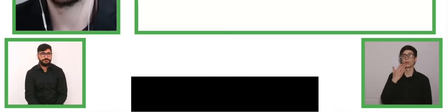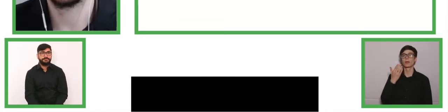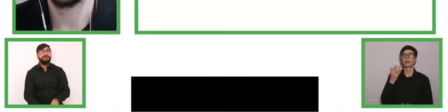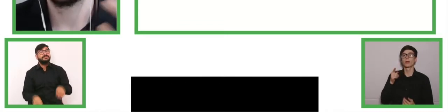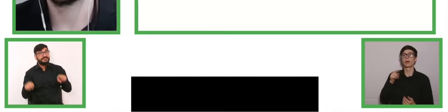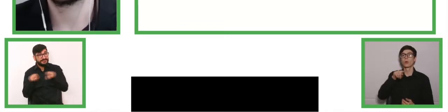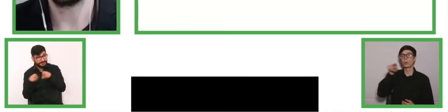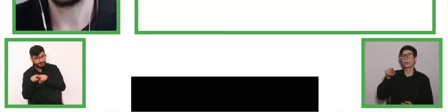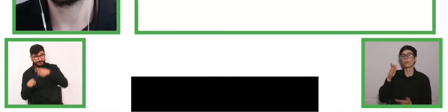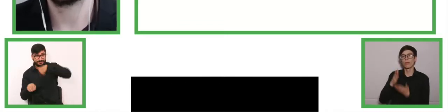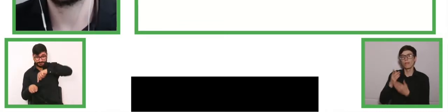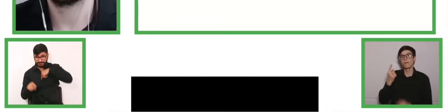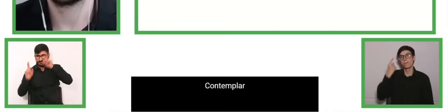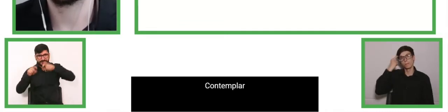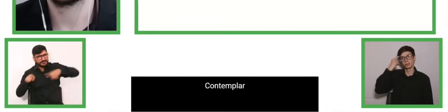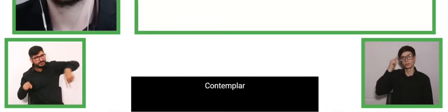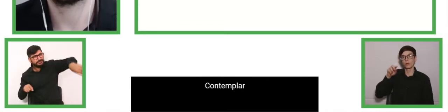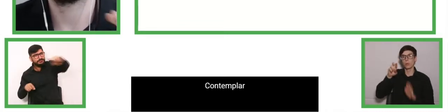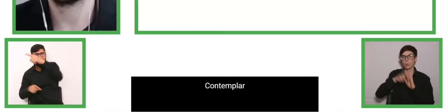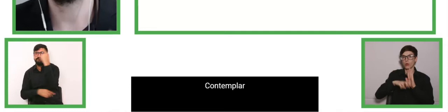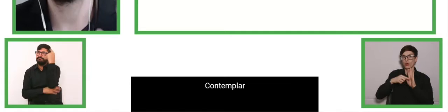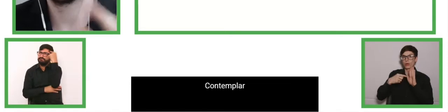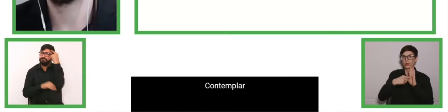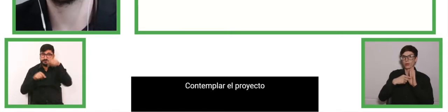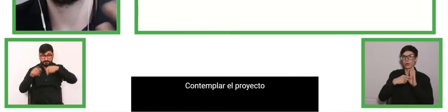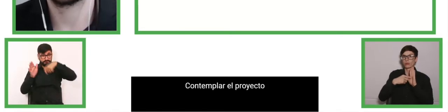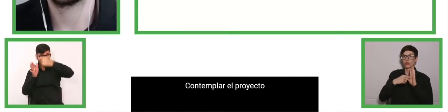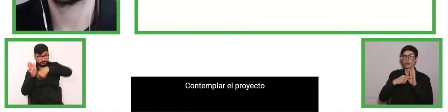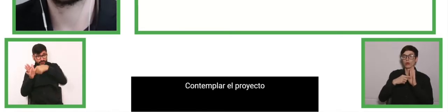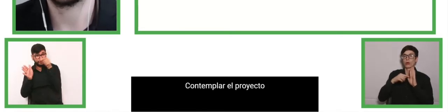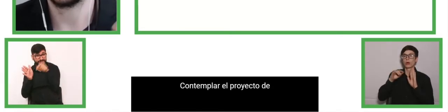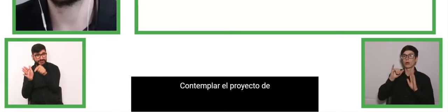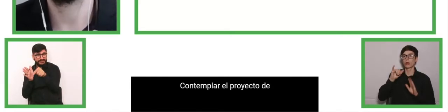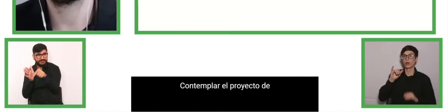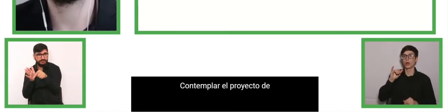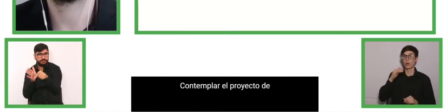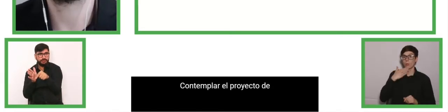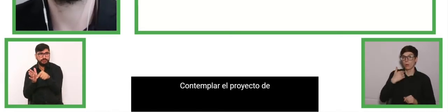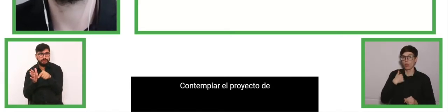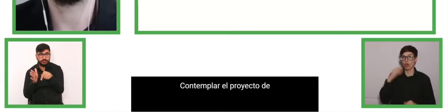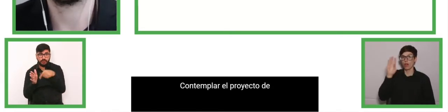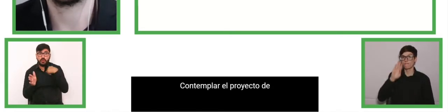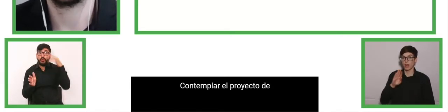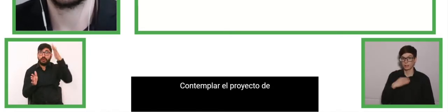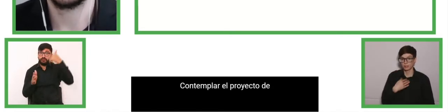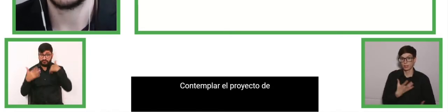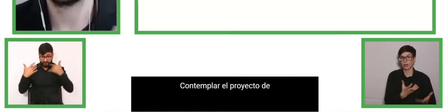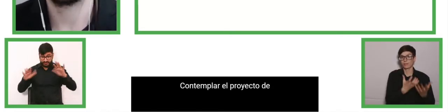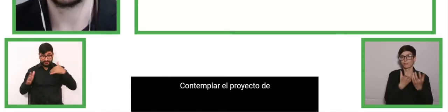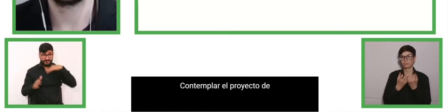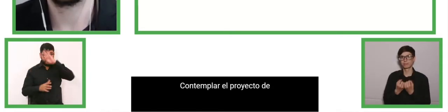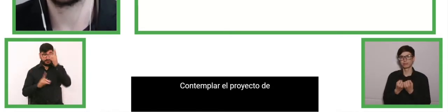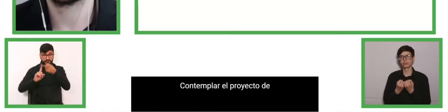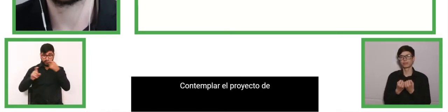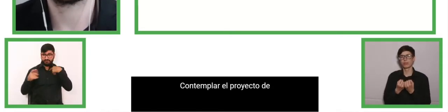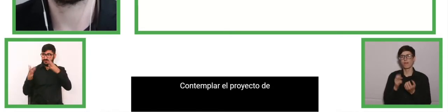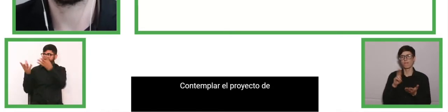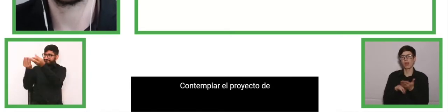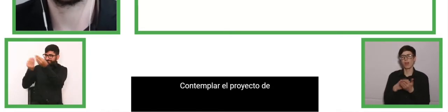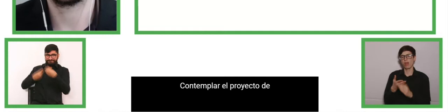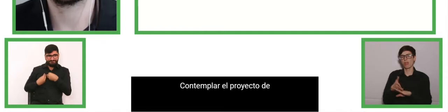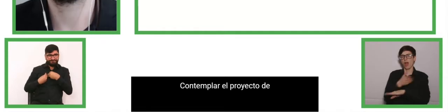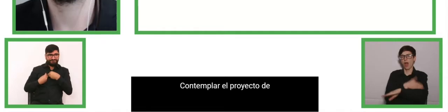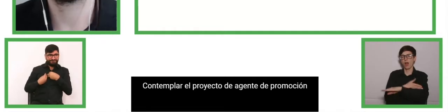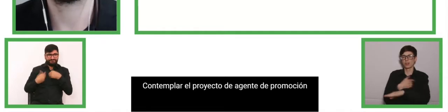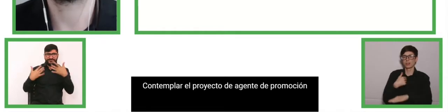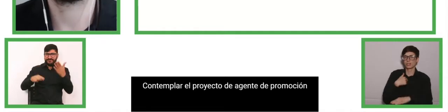agents, Brazil entered a period of great social, political, and economical instability, and the rights of persons with